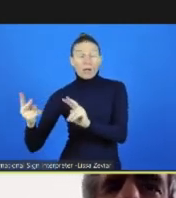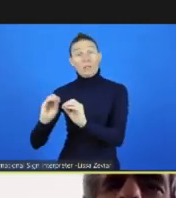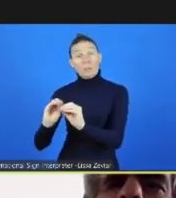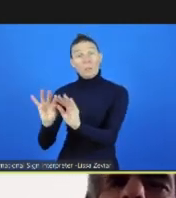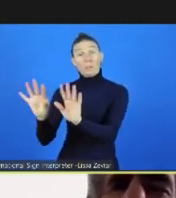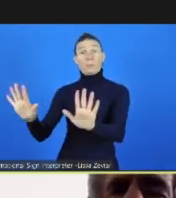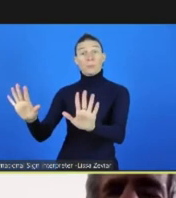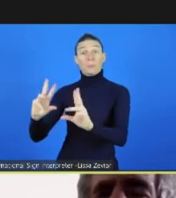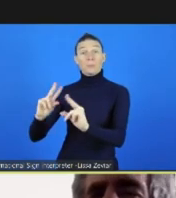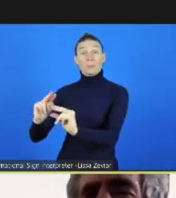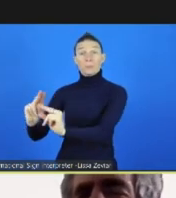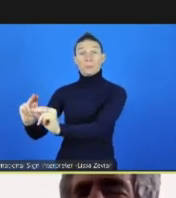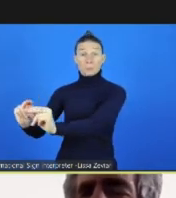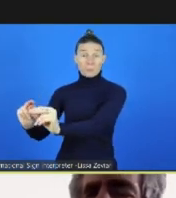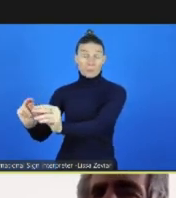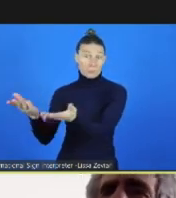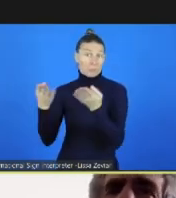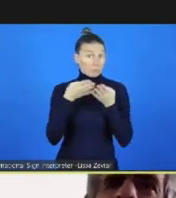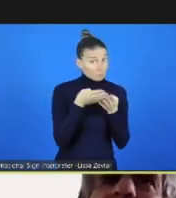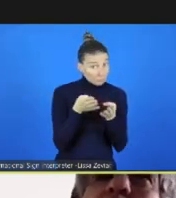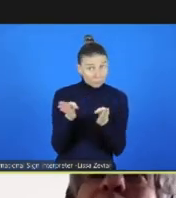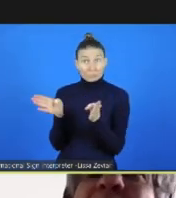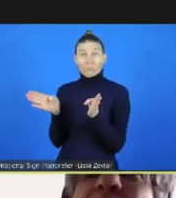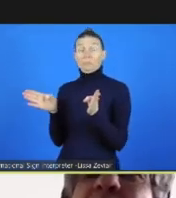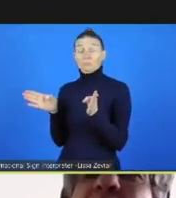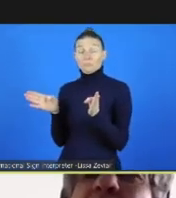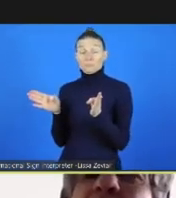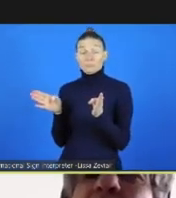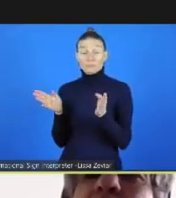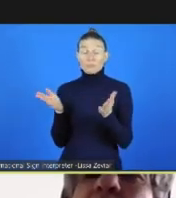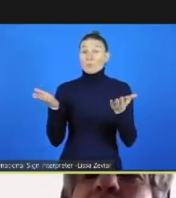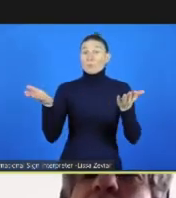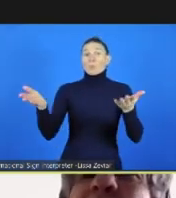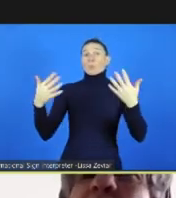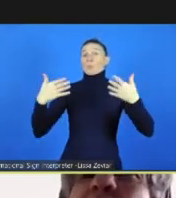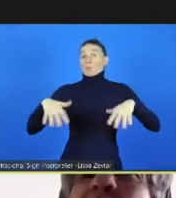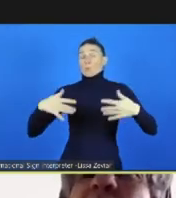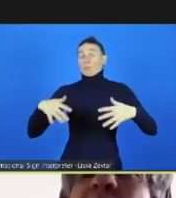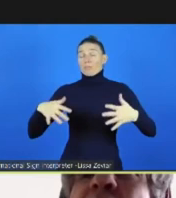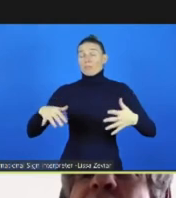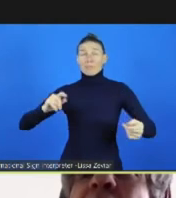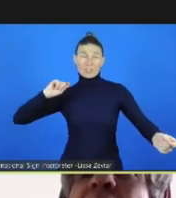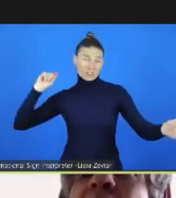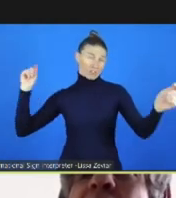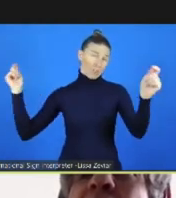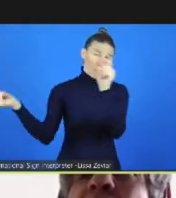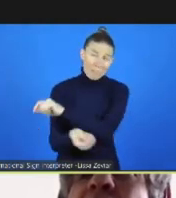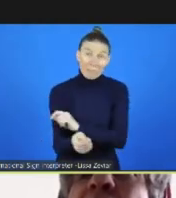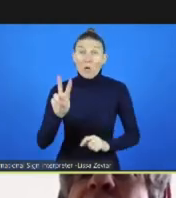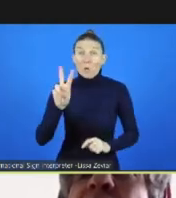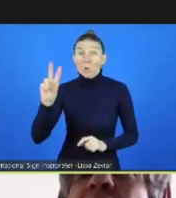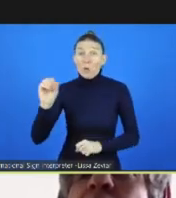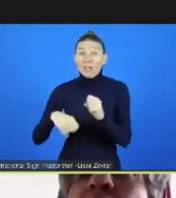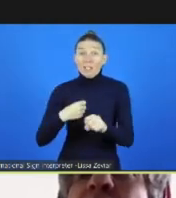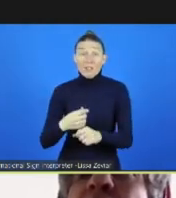And for me, it means massive changes when you look back over 20 years. Today, I can access